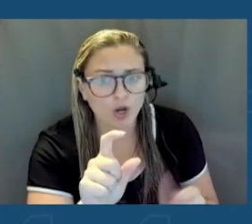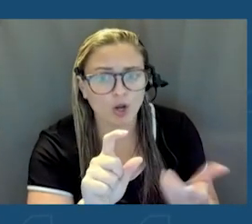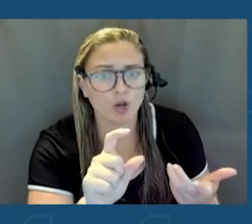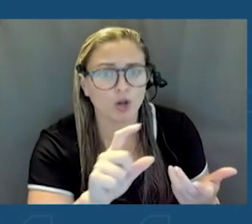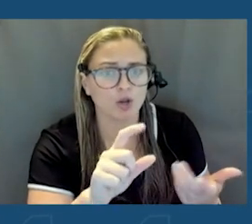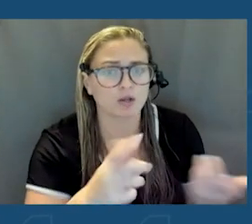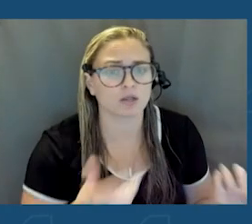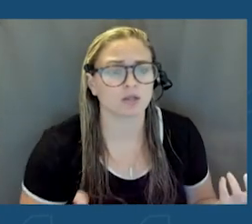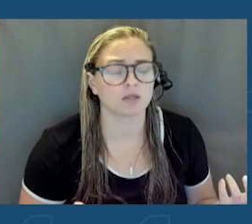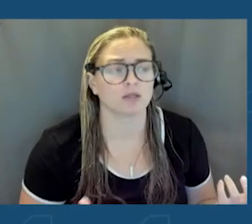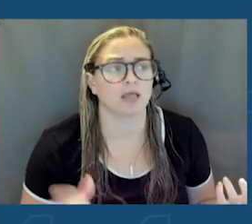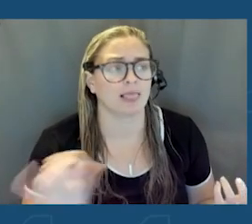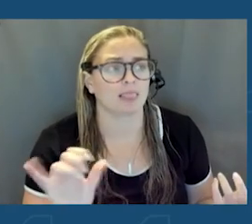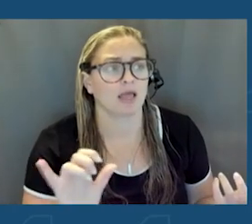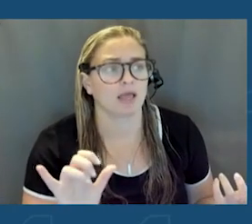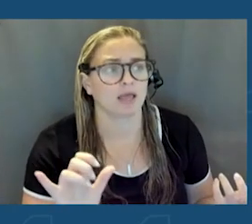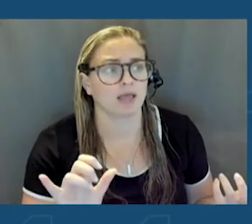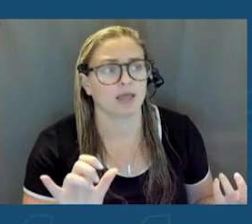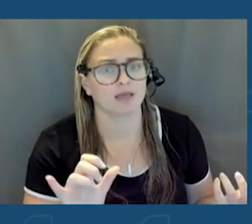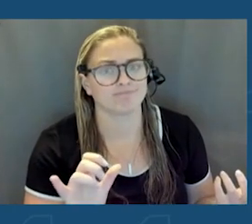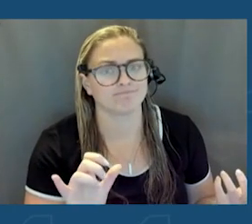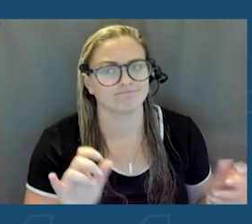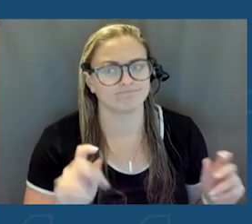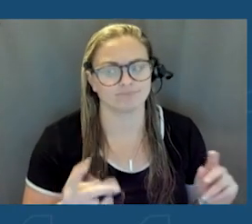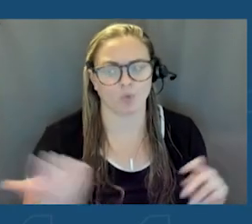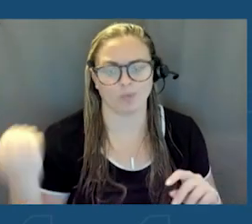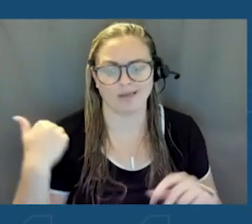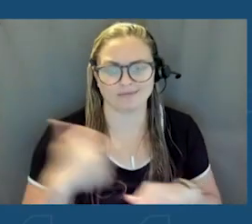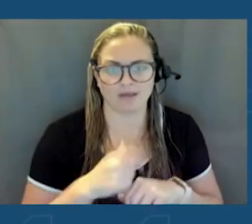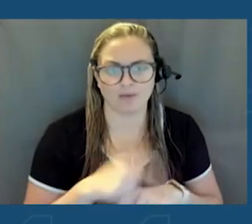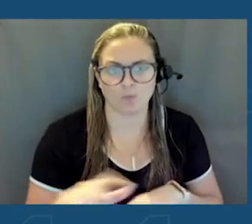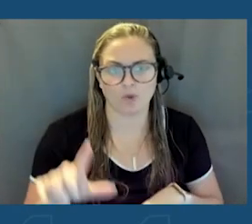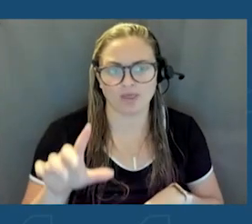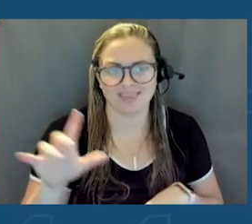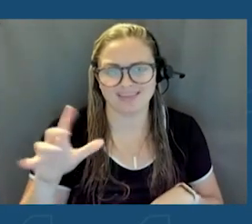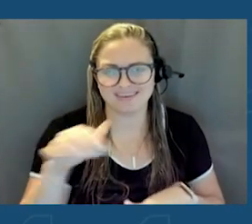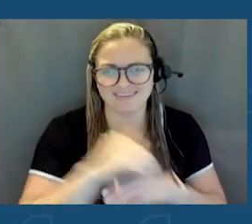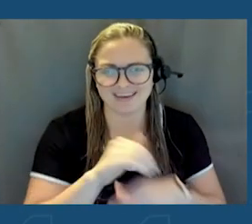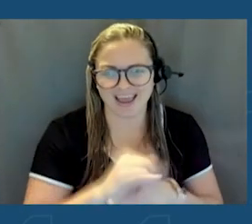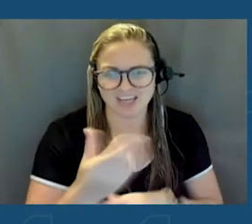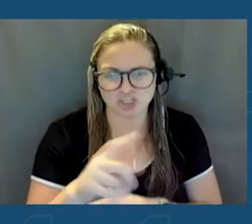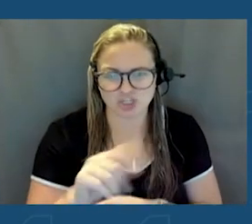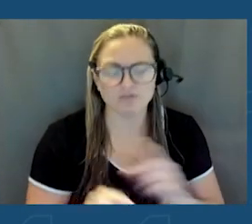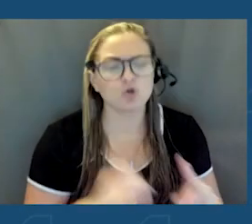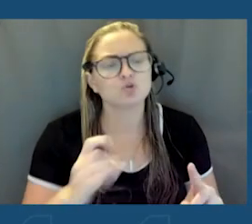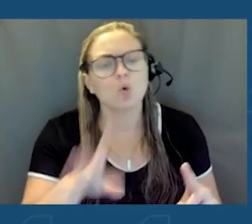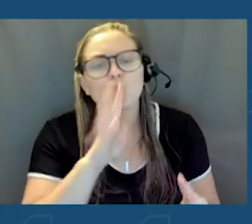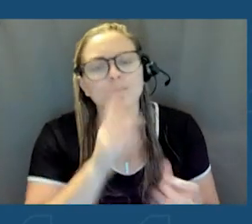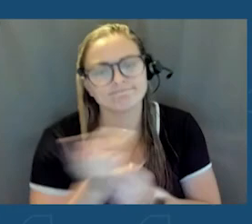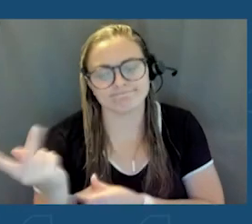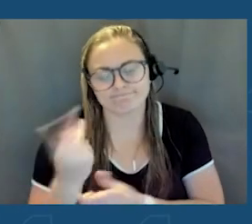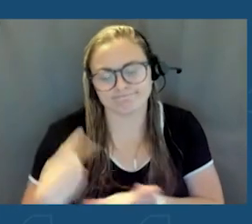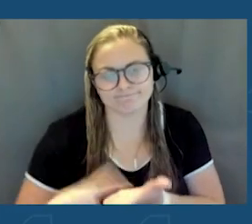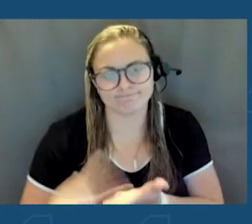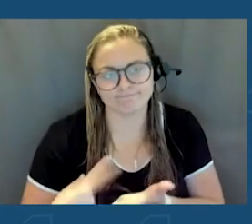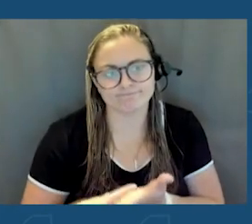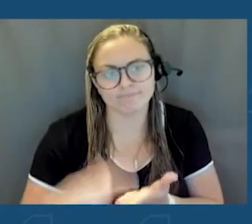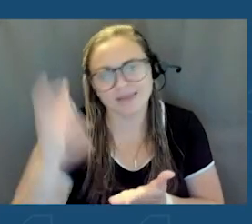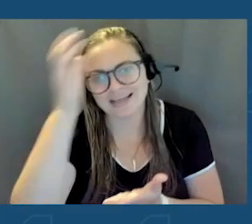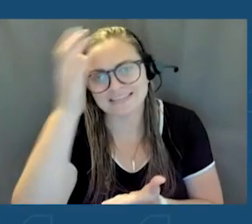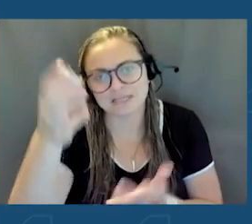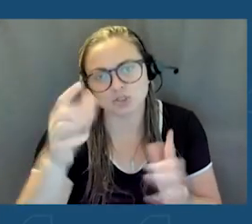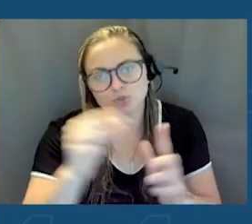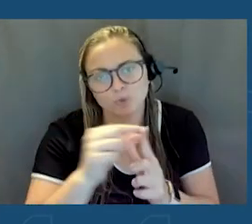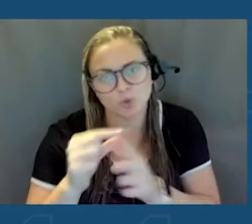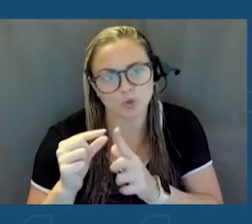administration, like your predecessor was with NYCHA, for example? So the governor and I have talked about, in conceptual terms, the fact that